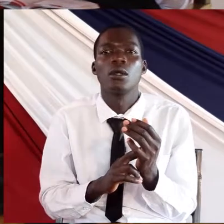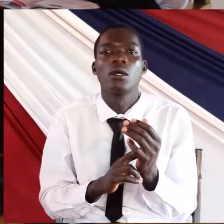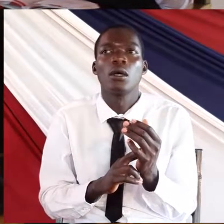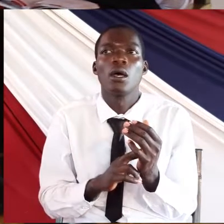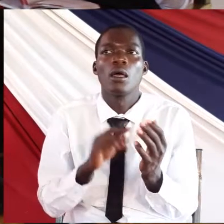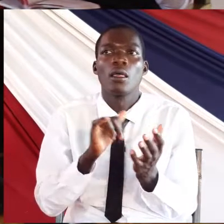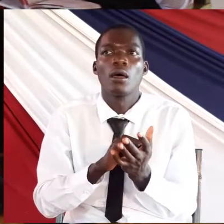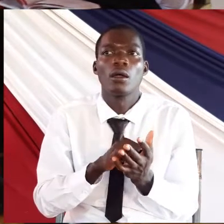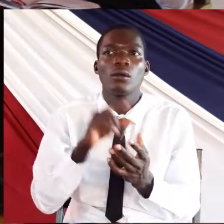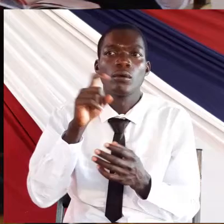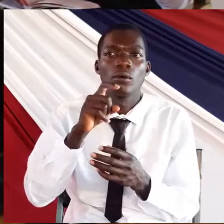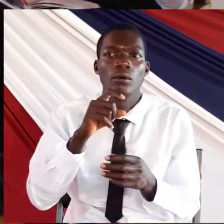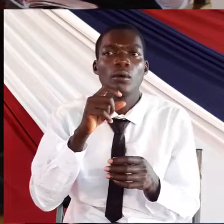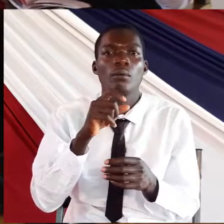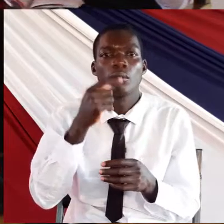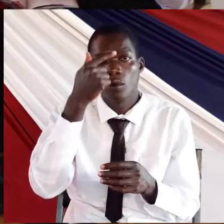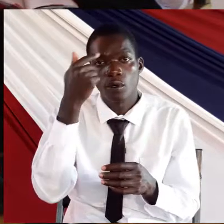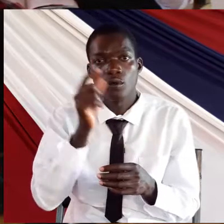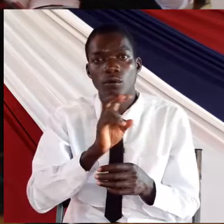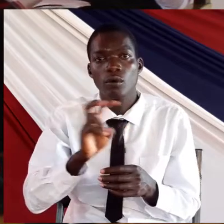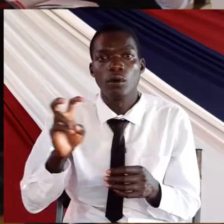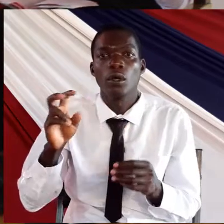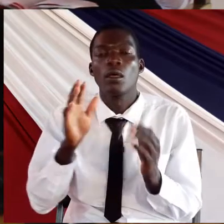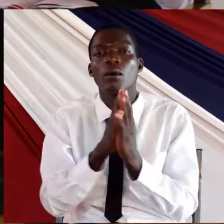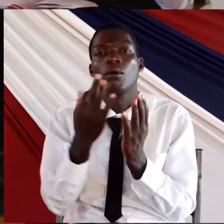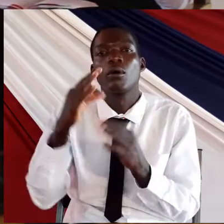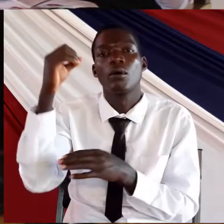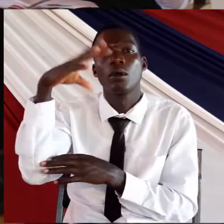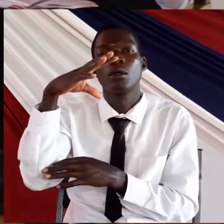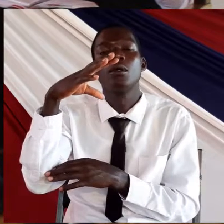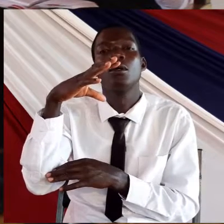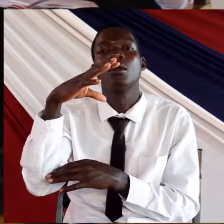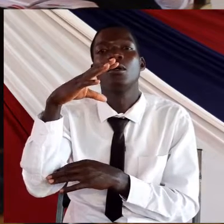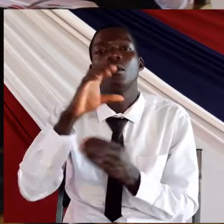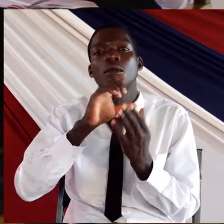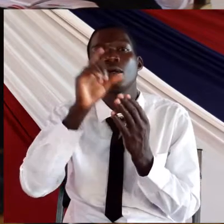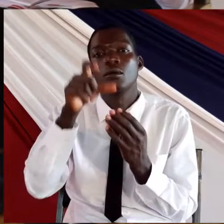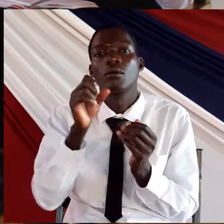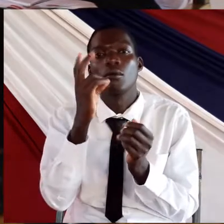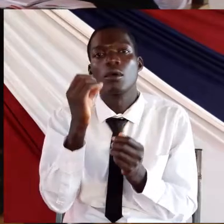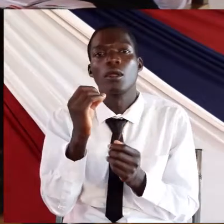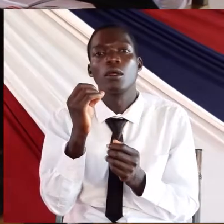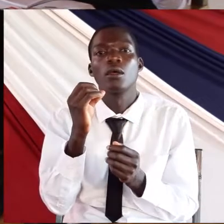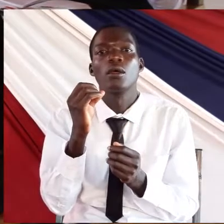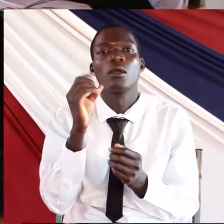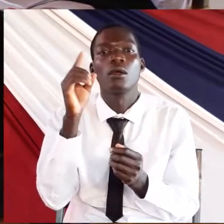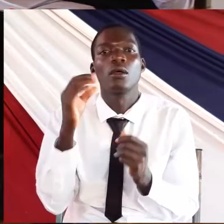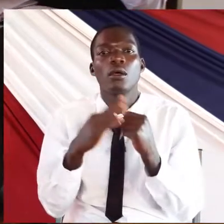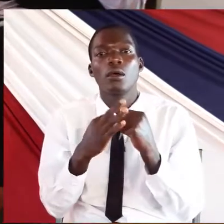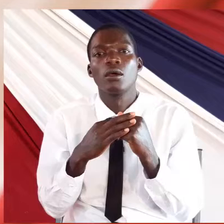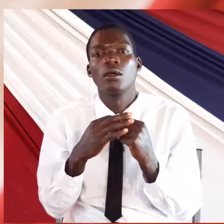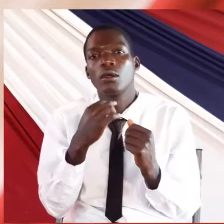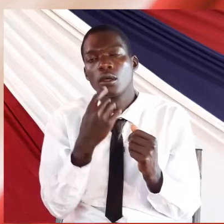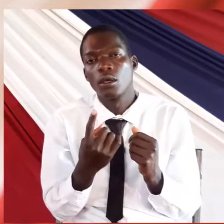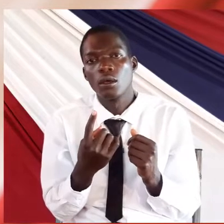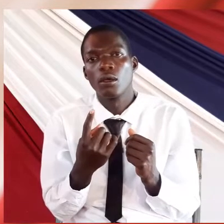Mm-hmm. And actually it is done twice, because if you look at the book of Revelation chapter 20, verse 7 and 8, yes. again it